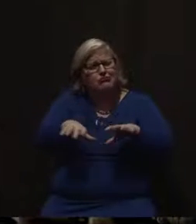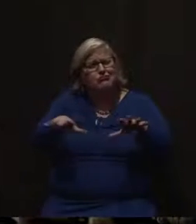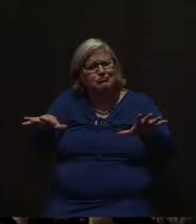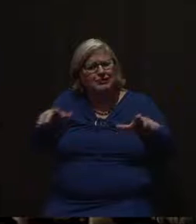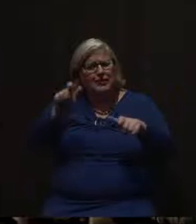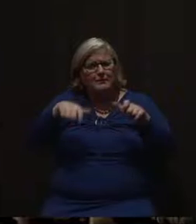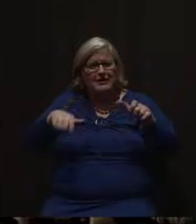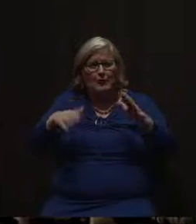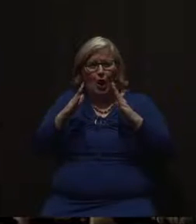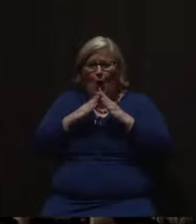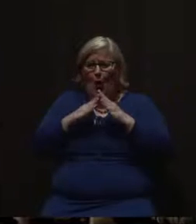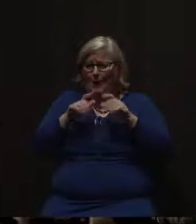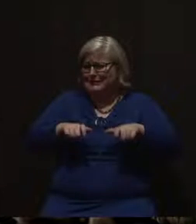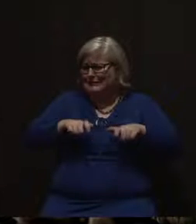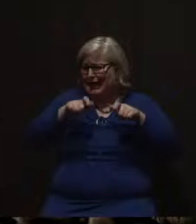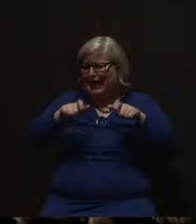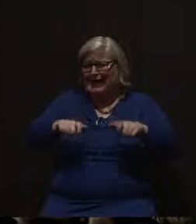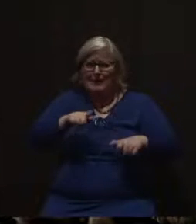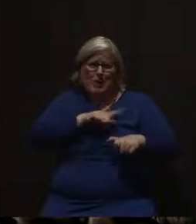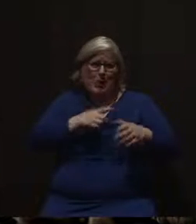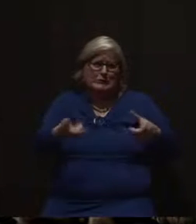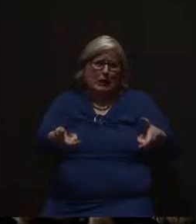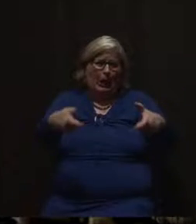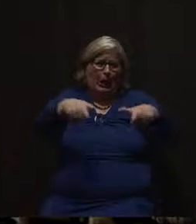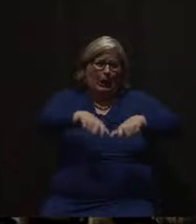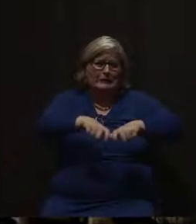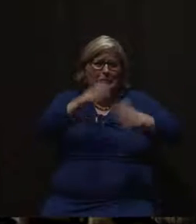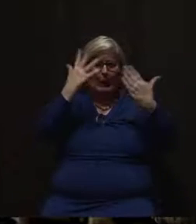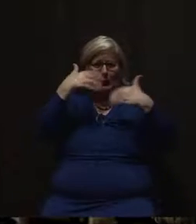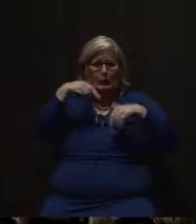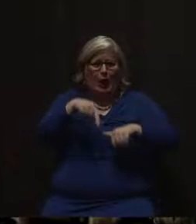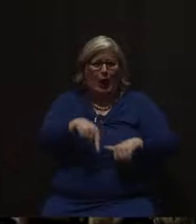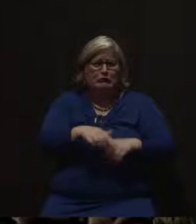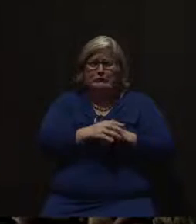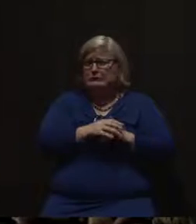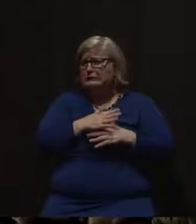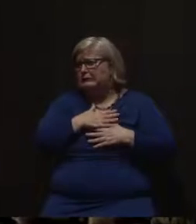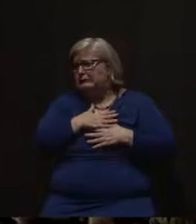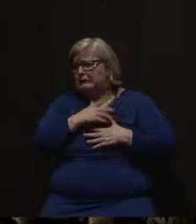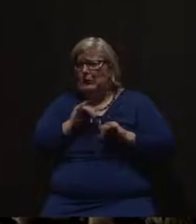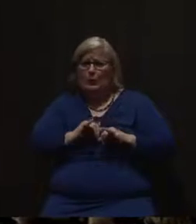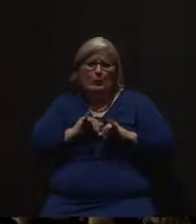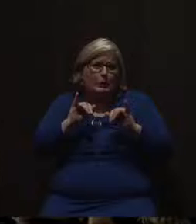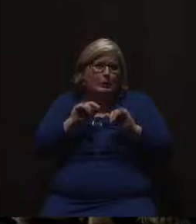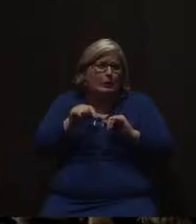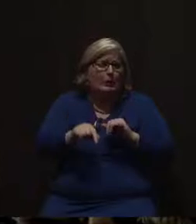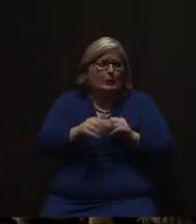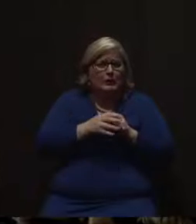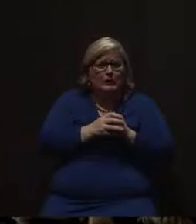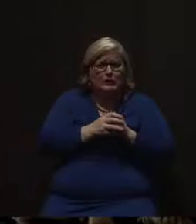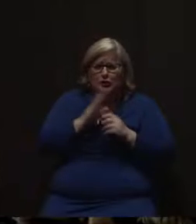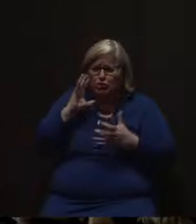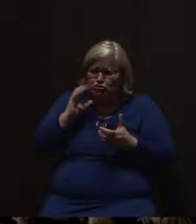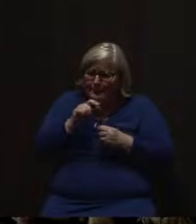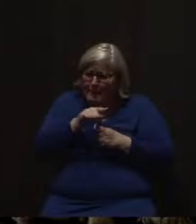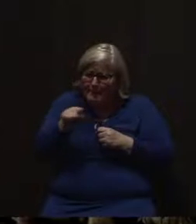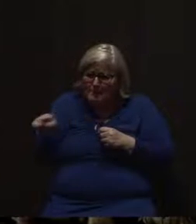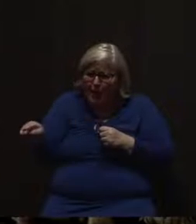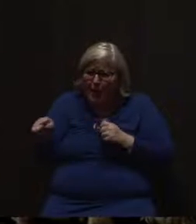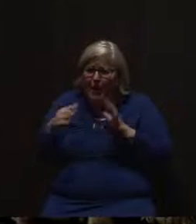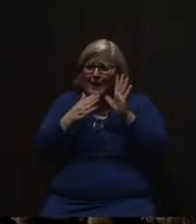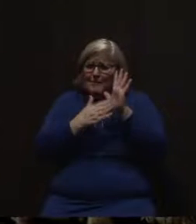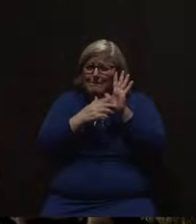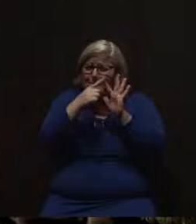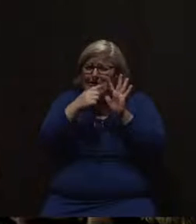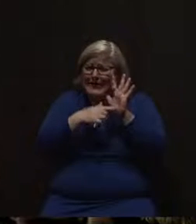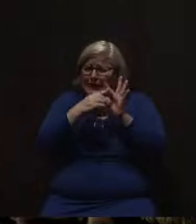their houses because of lockdown, the dolphins are coming back into the Thames and all that. Do you remember them? We had loads of